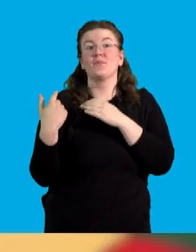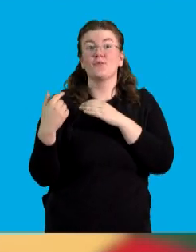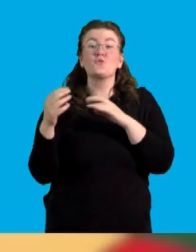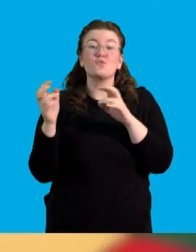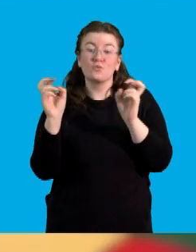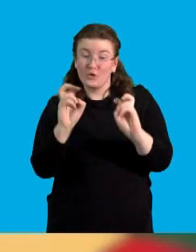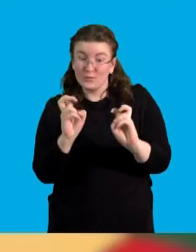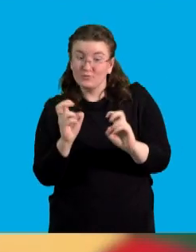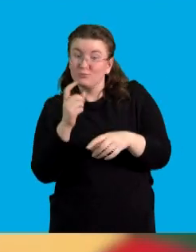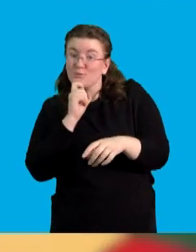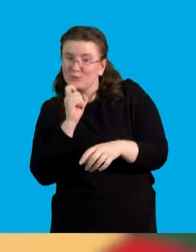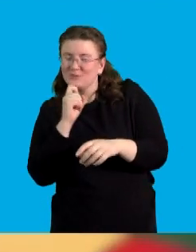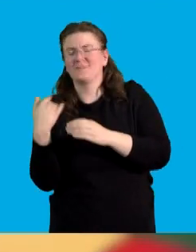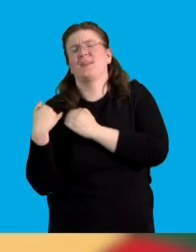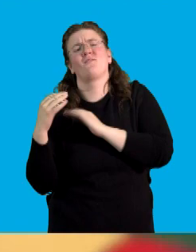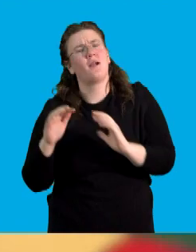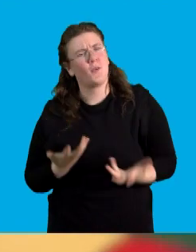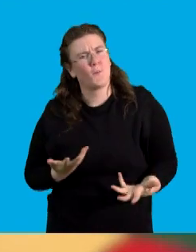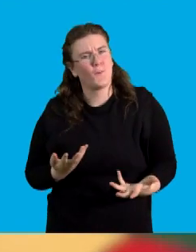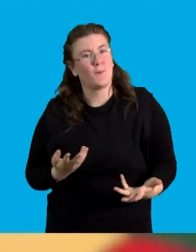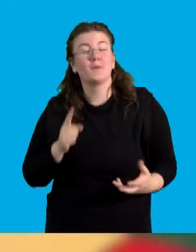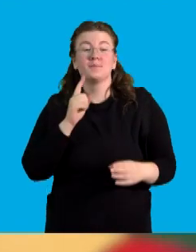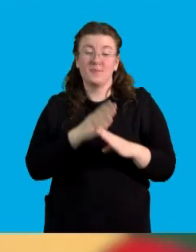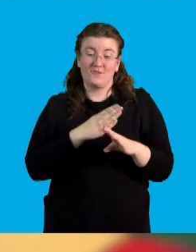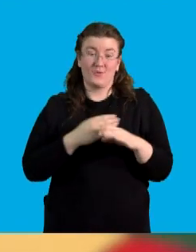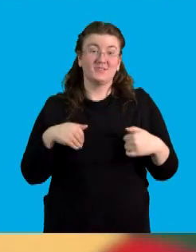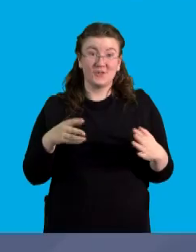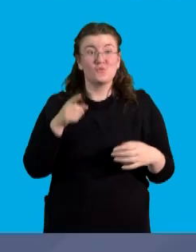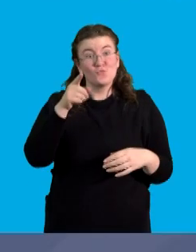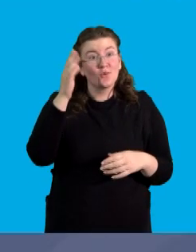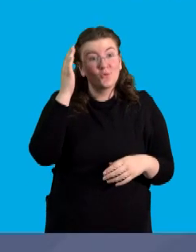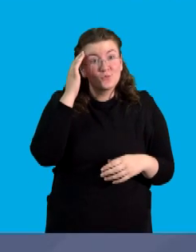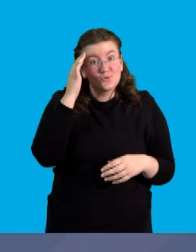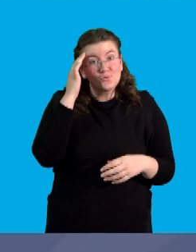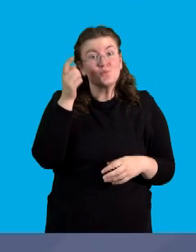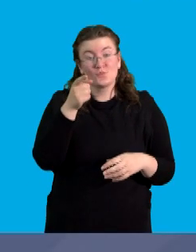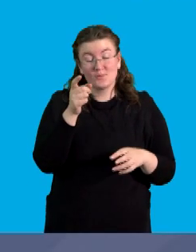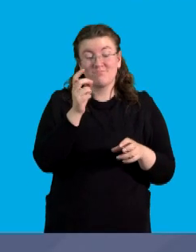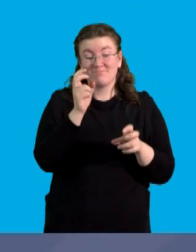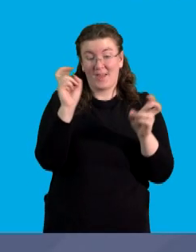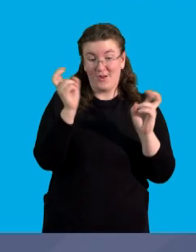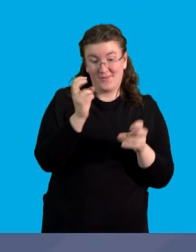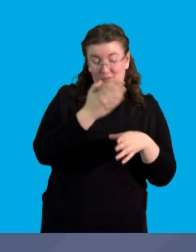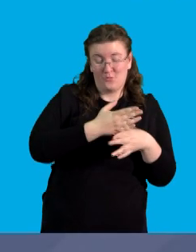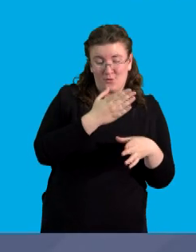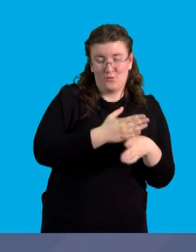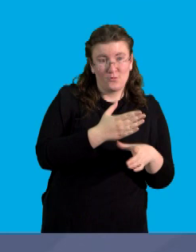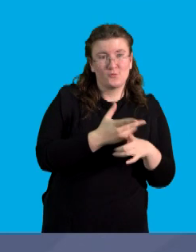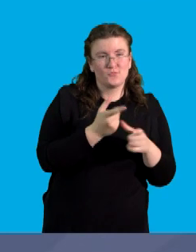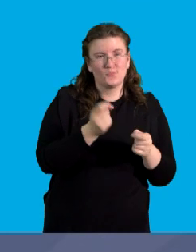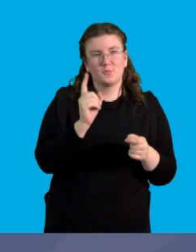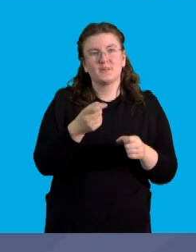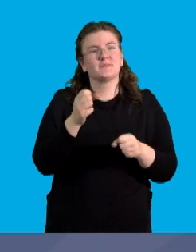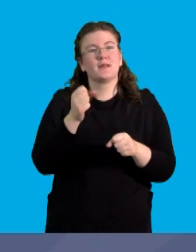when working with electricity. But before we start, did you know that when working with electricity, you need to switch